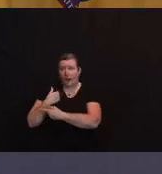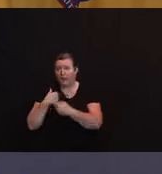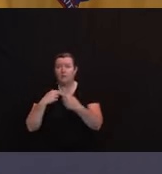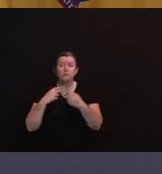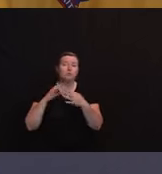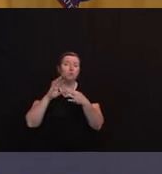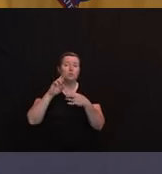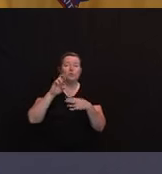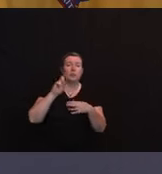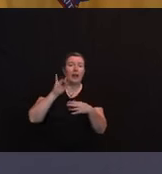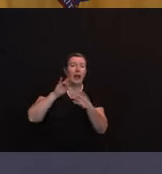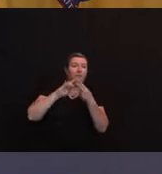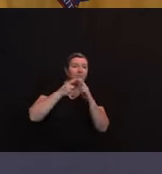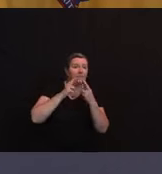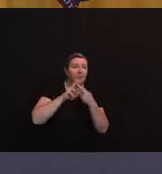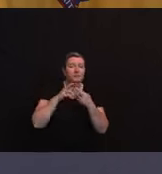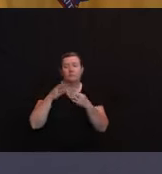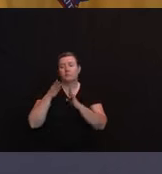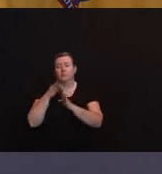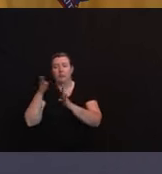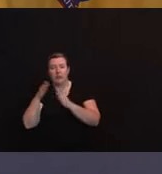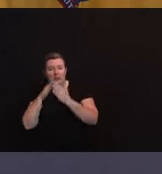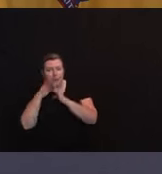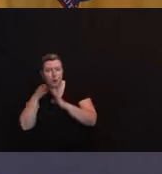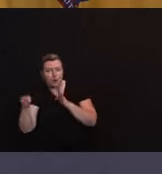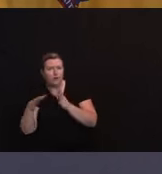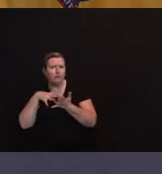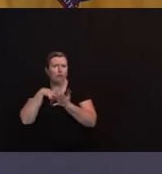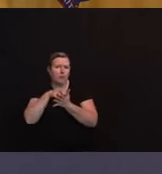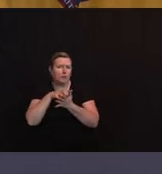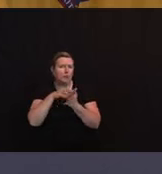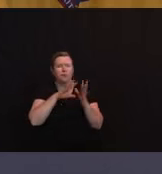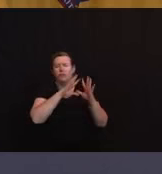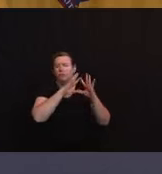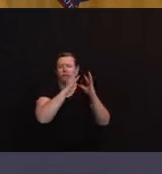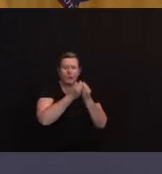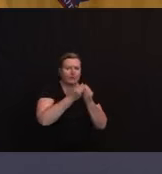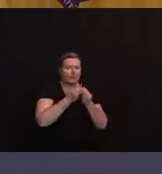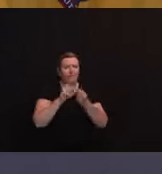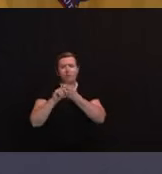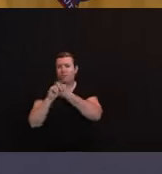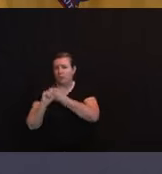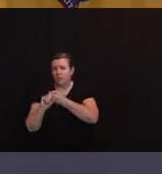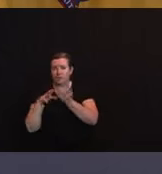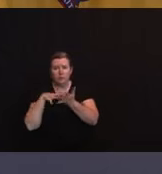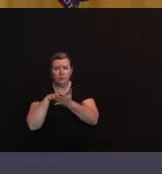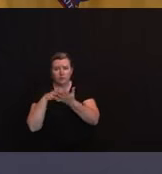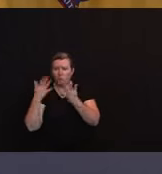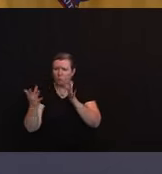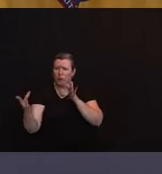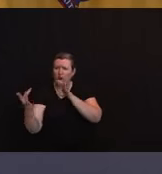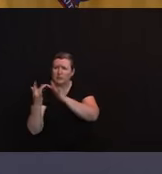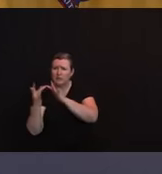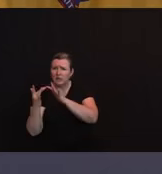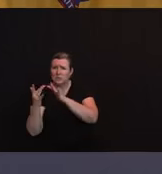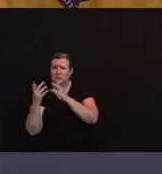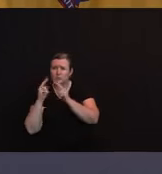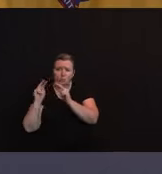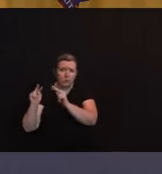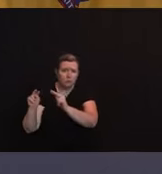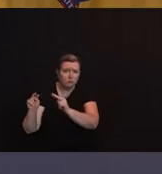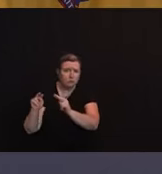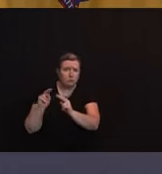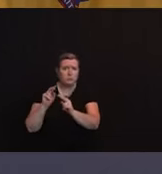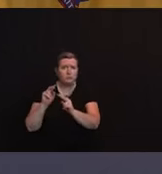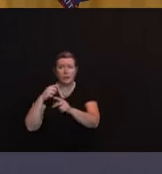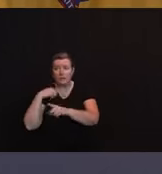or neighbor or a vulnerable relative or neighbor or friend, give them a call. and make sure they're okay, that they've got air conditioning, that they're